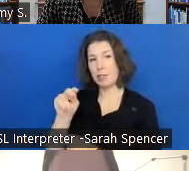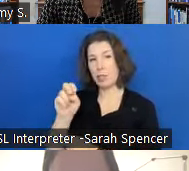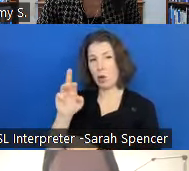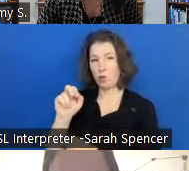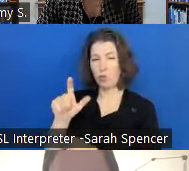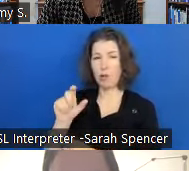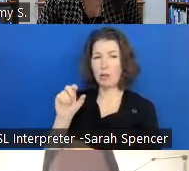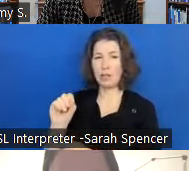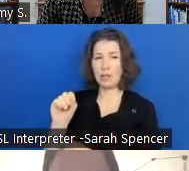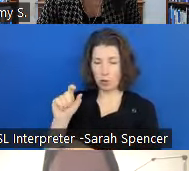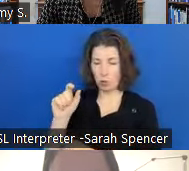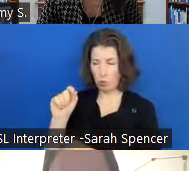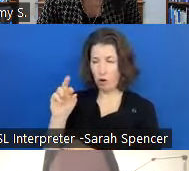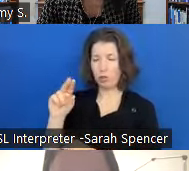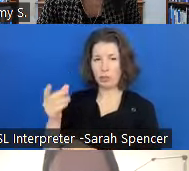massgeneral.org/Blum-Center.